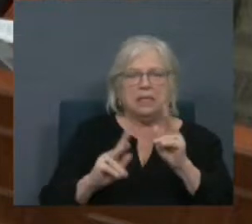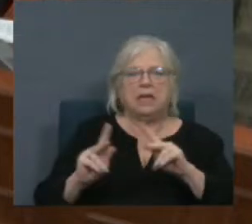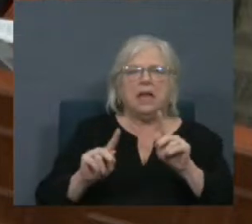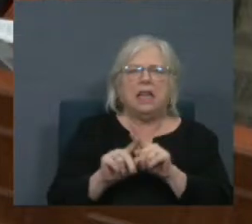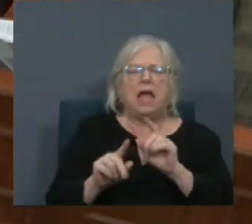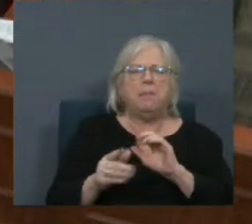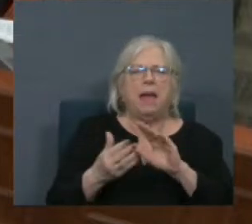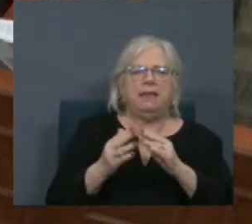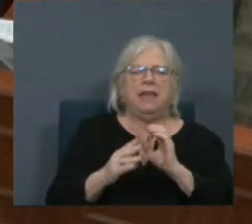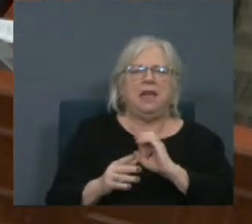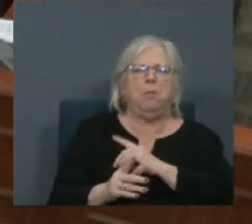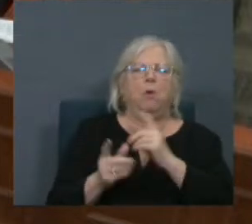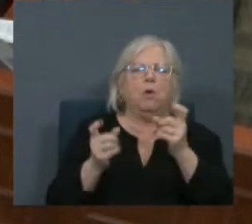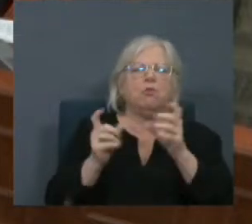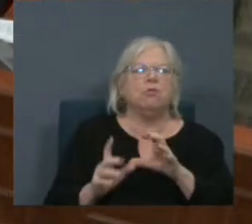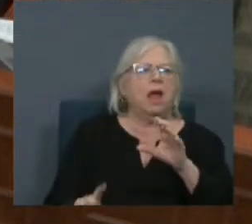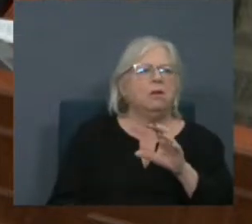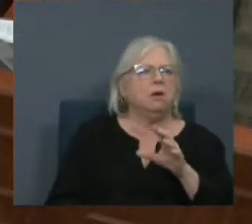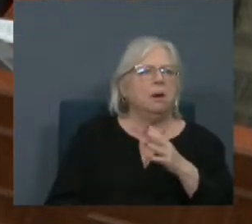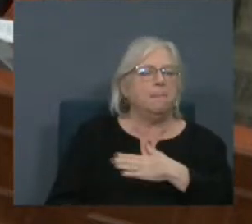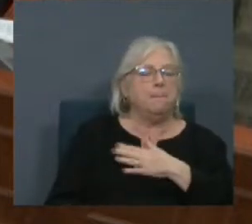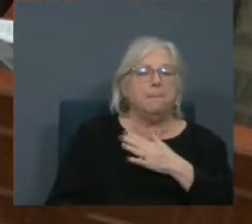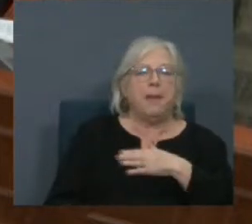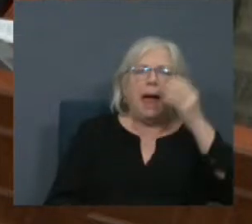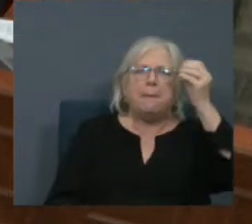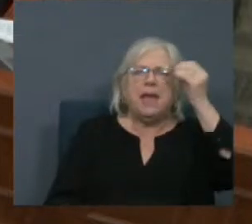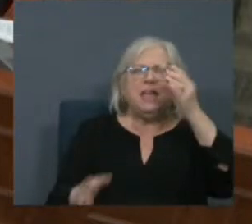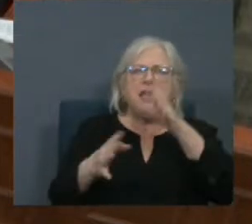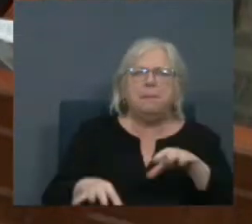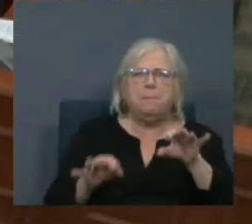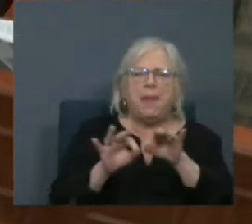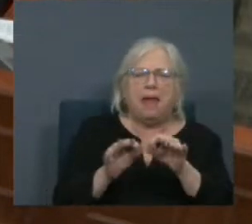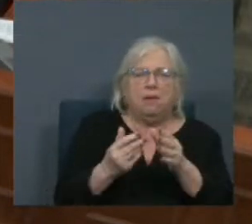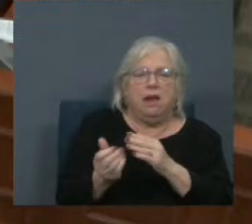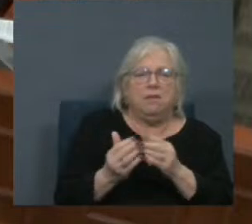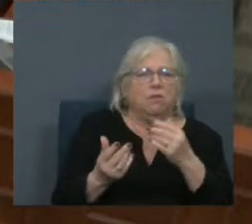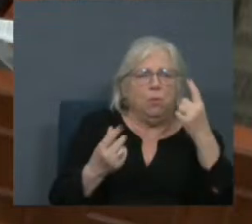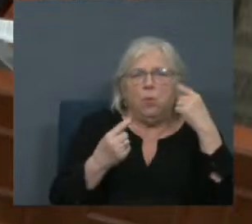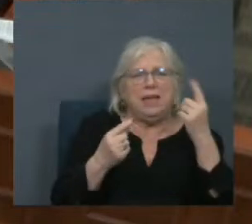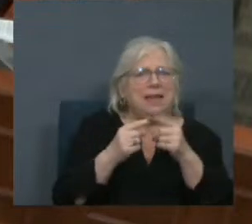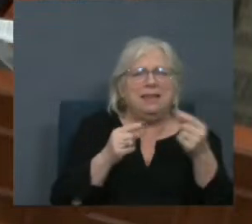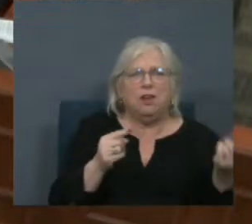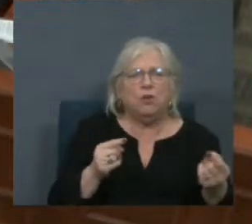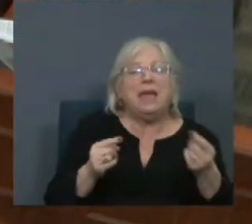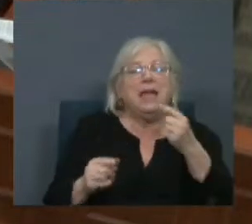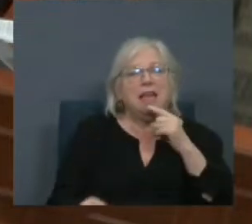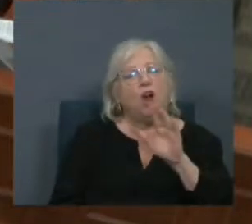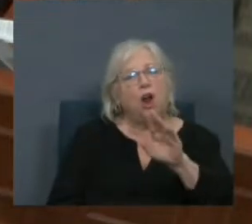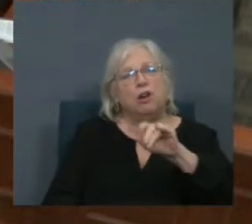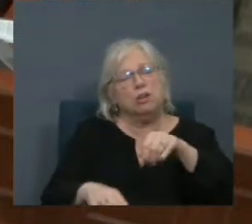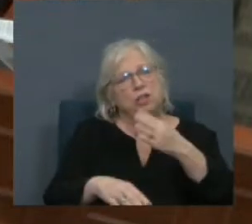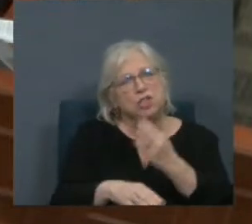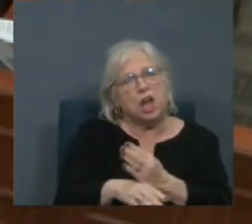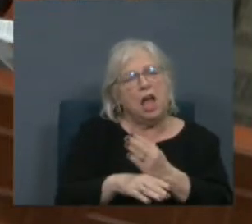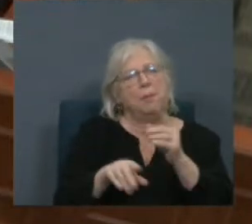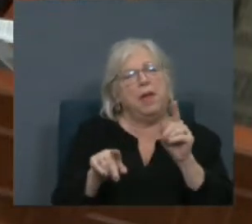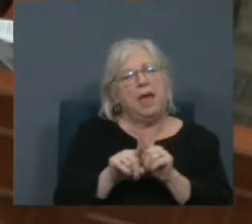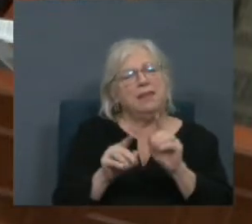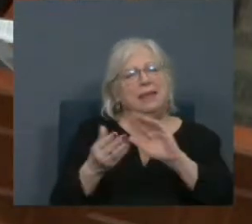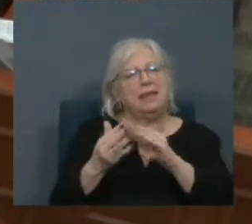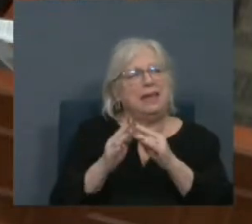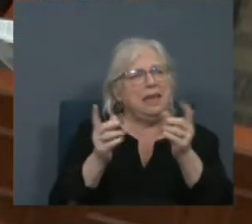city board of director, my opinions matter. And even if we don't agree, it's her job as a